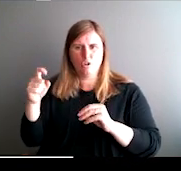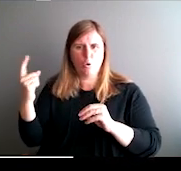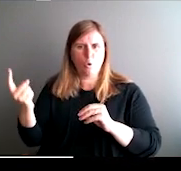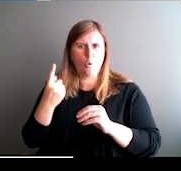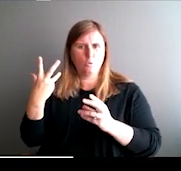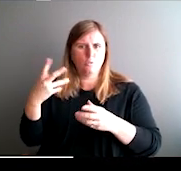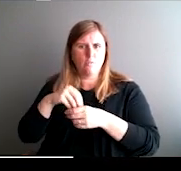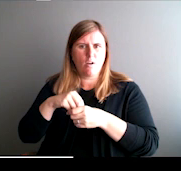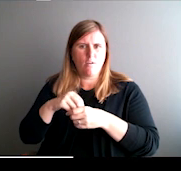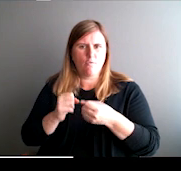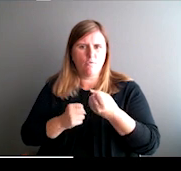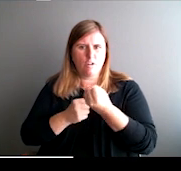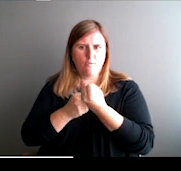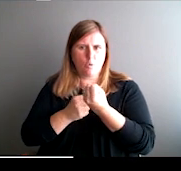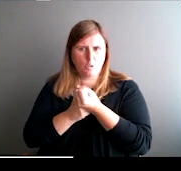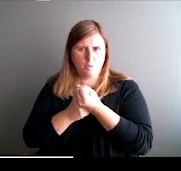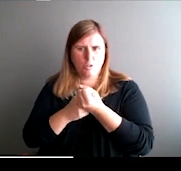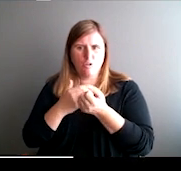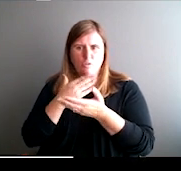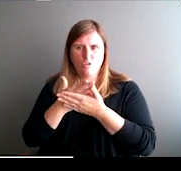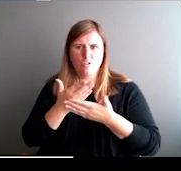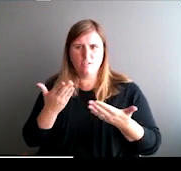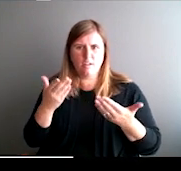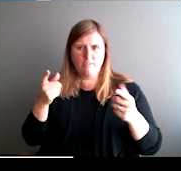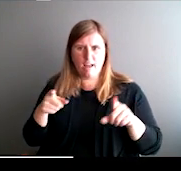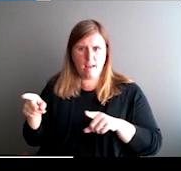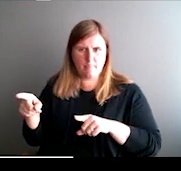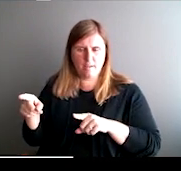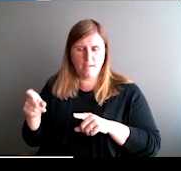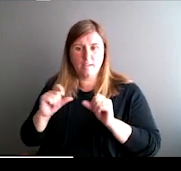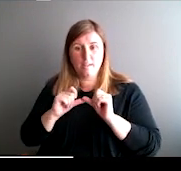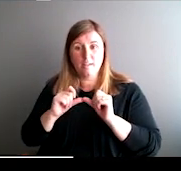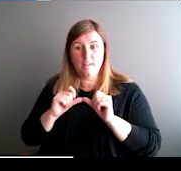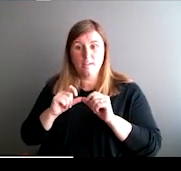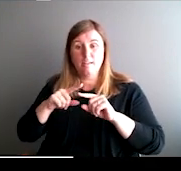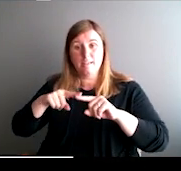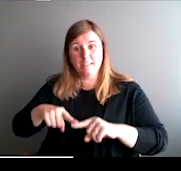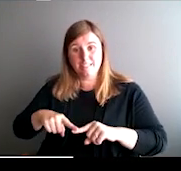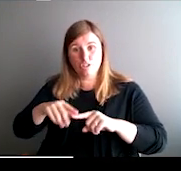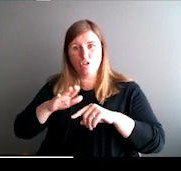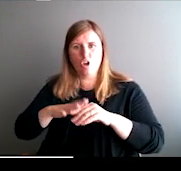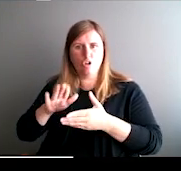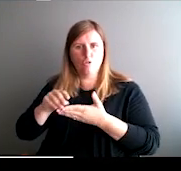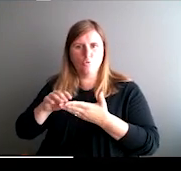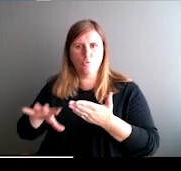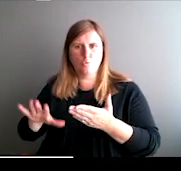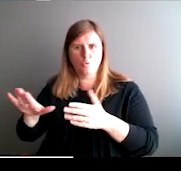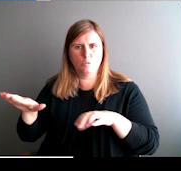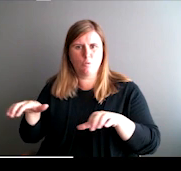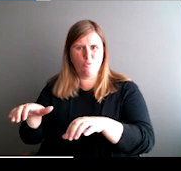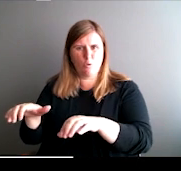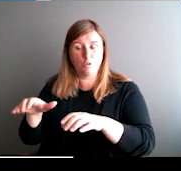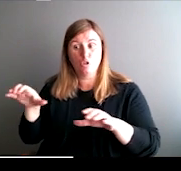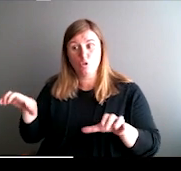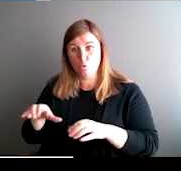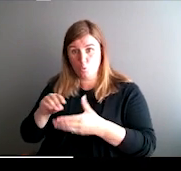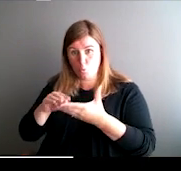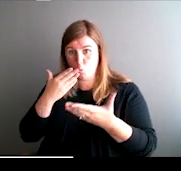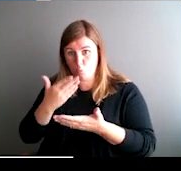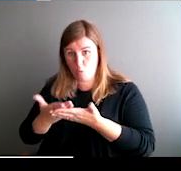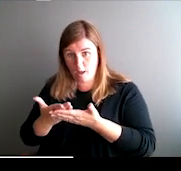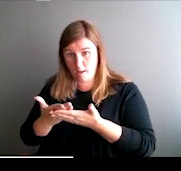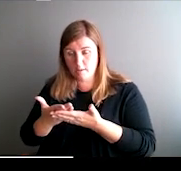always involve reinforcement, good stuff happening, contingent on the student's performance and the student doing well,